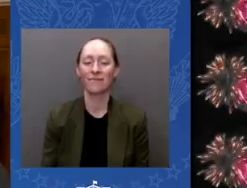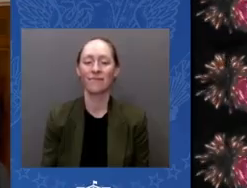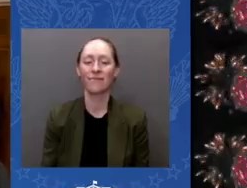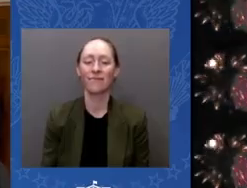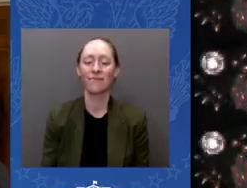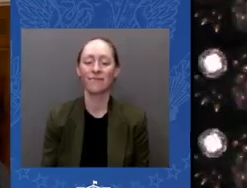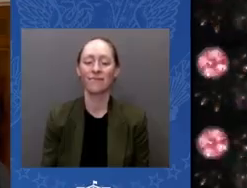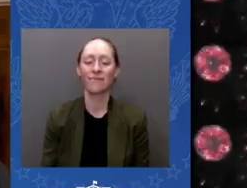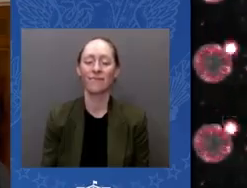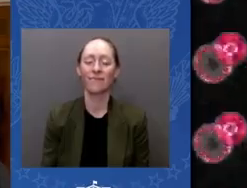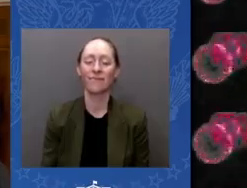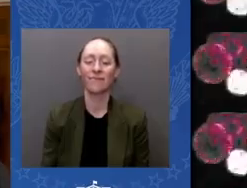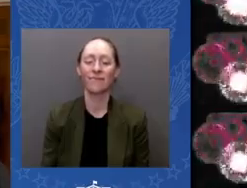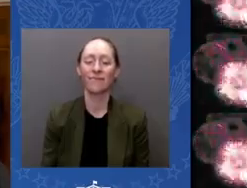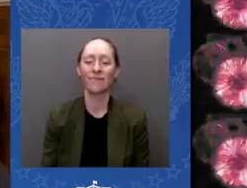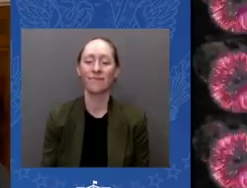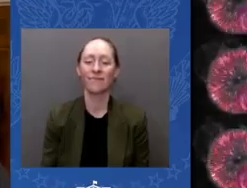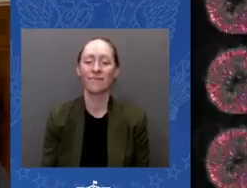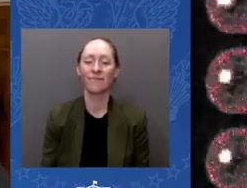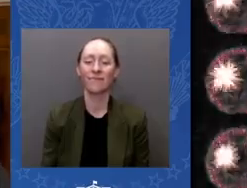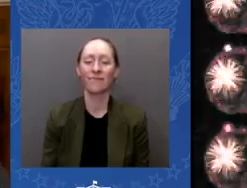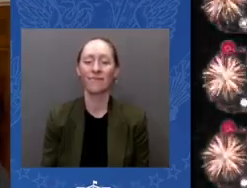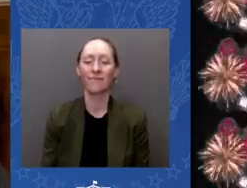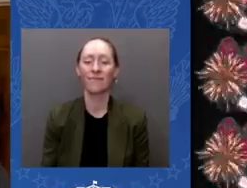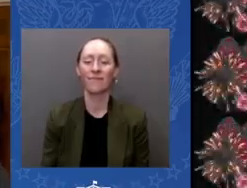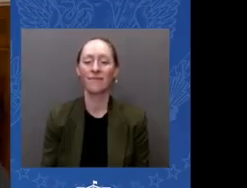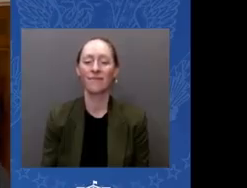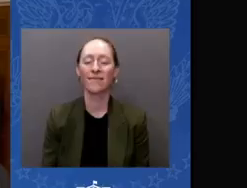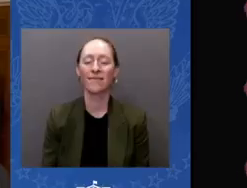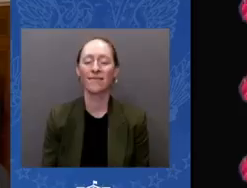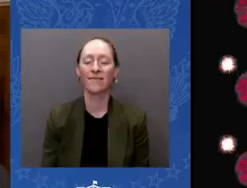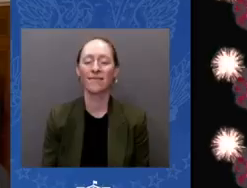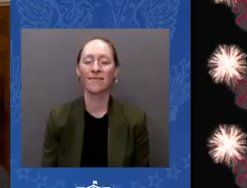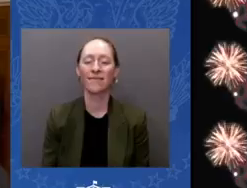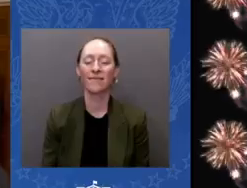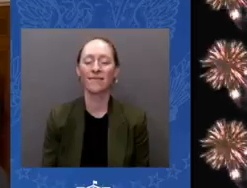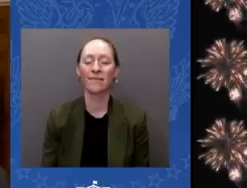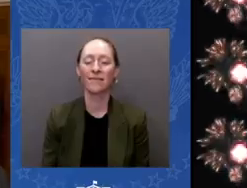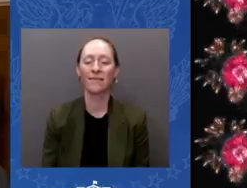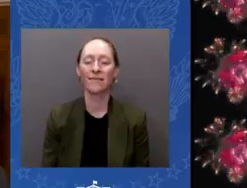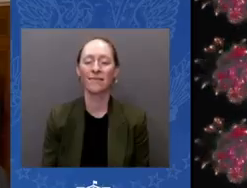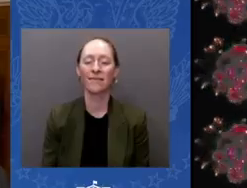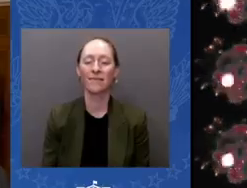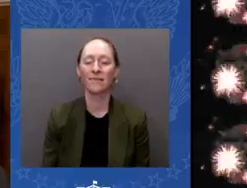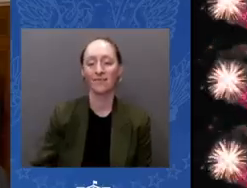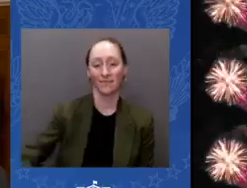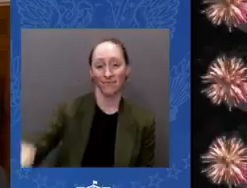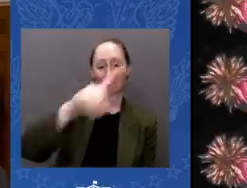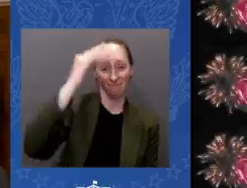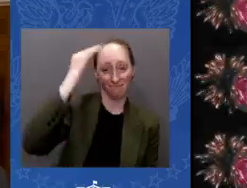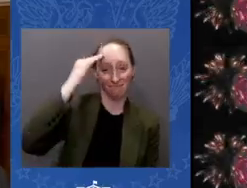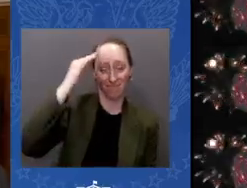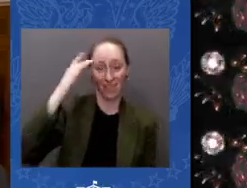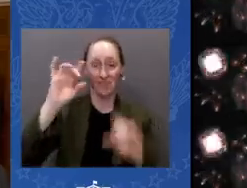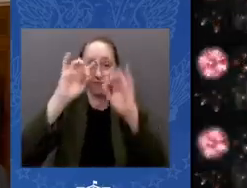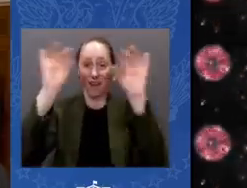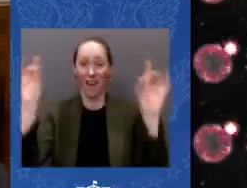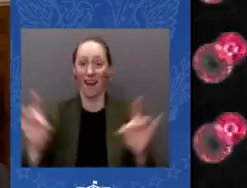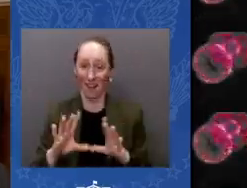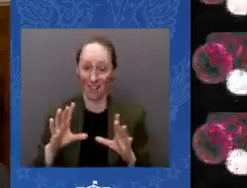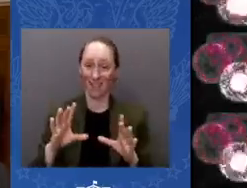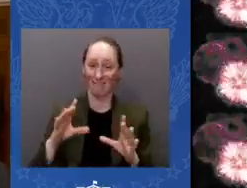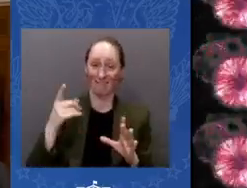So as we all know, Diwali is a holiday of hope. As with so many cultures, Diwali reminds